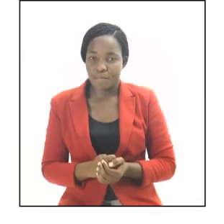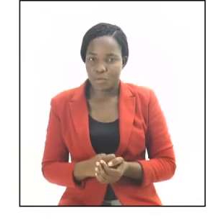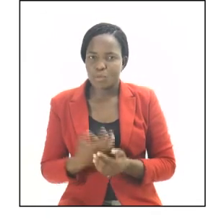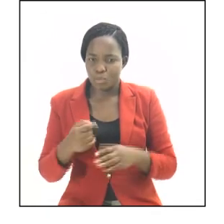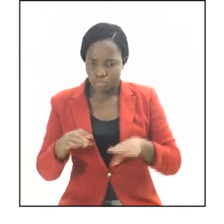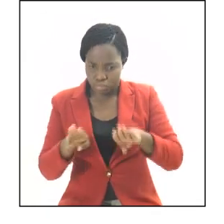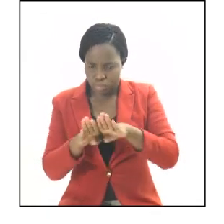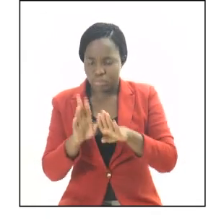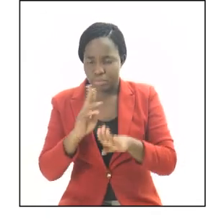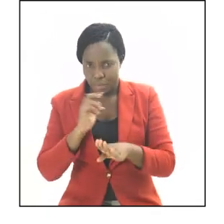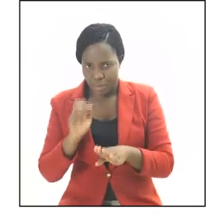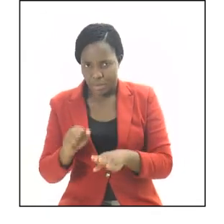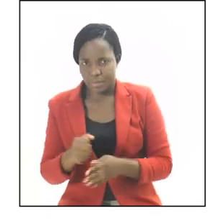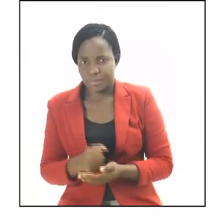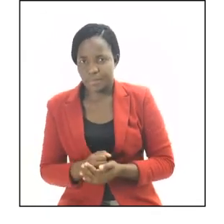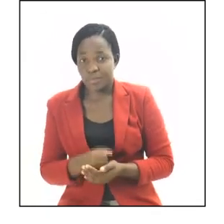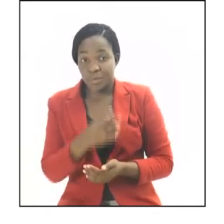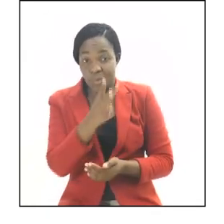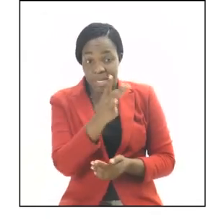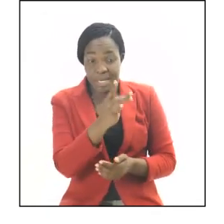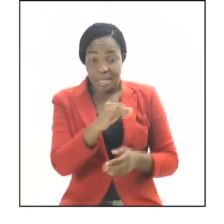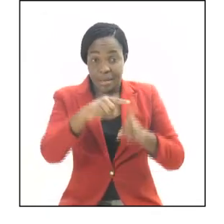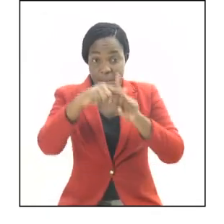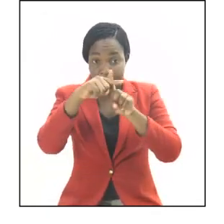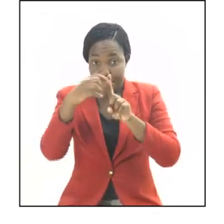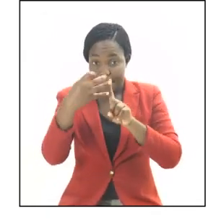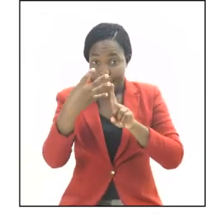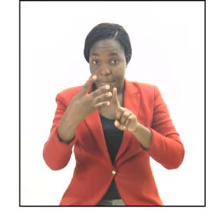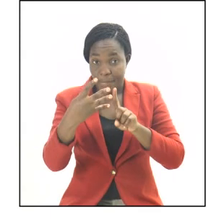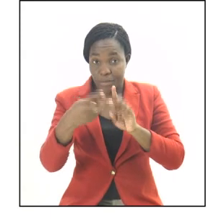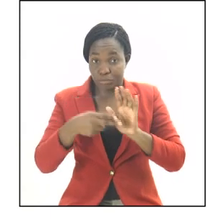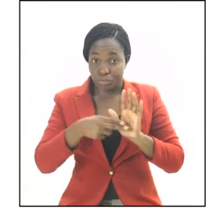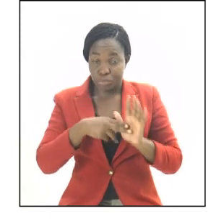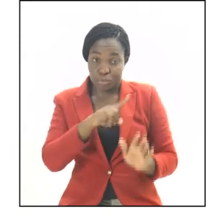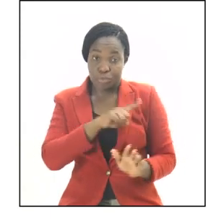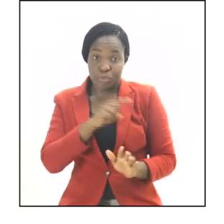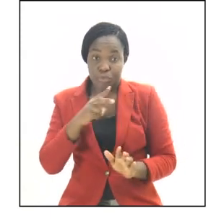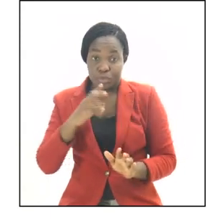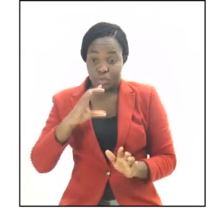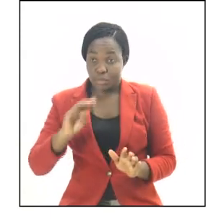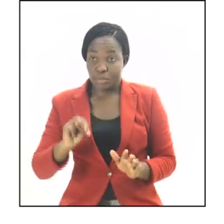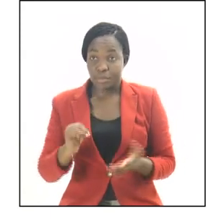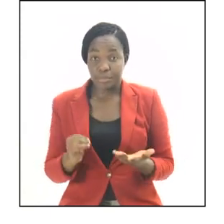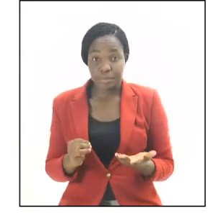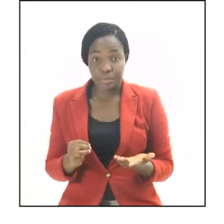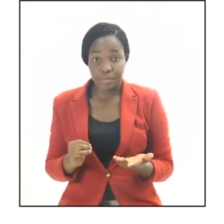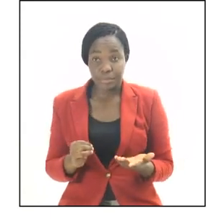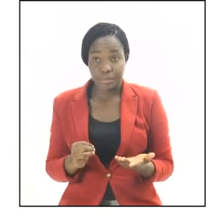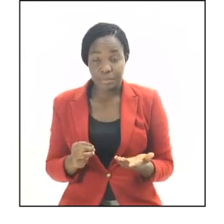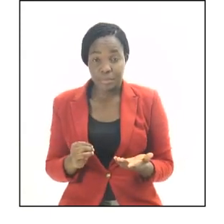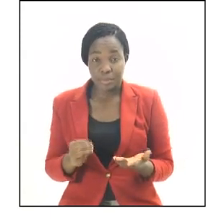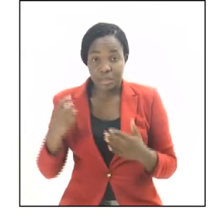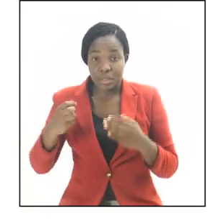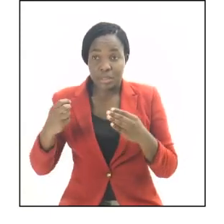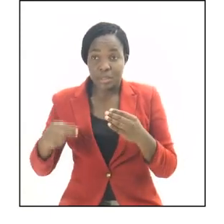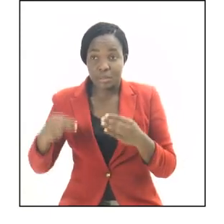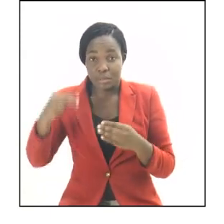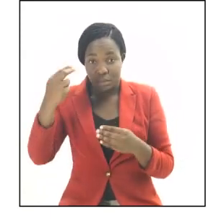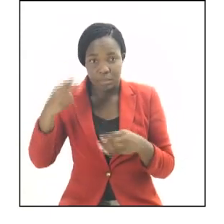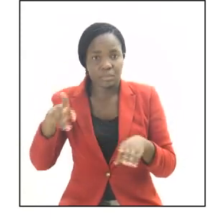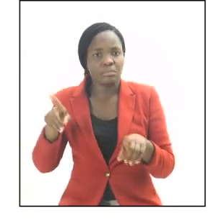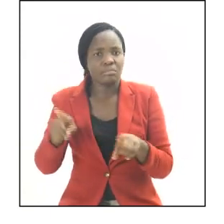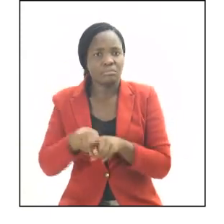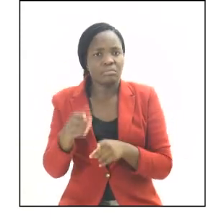together. 8 plus 4 gives 12 centimeters. The height is the